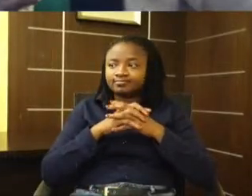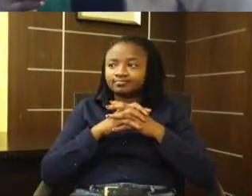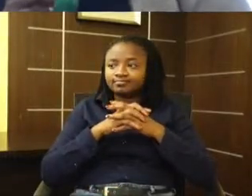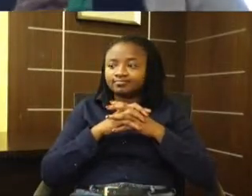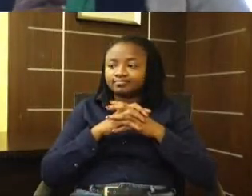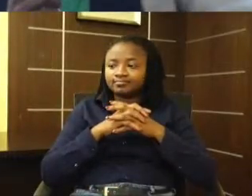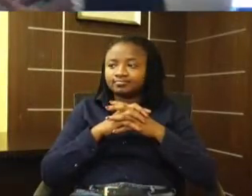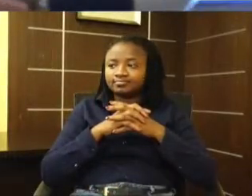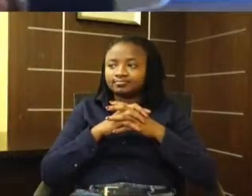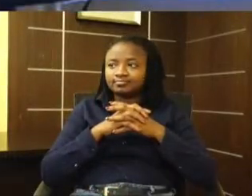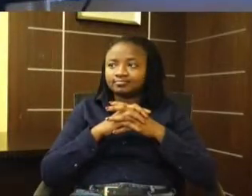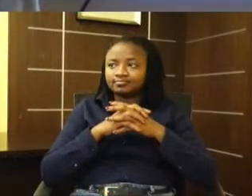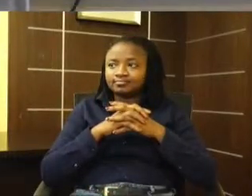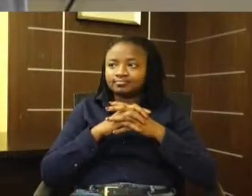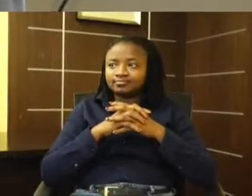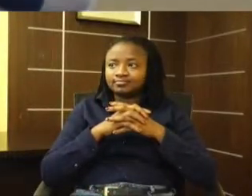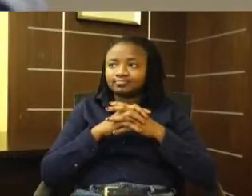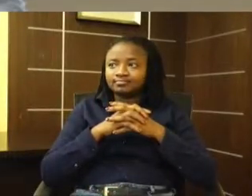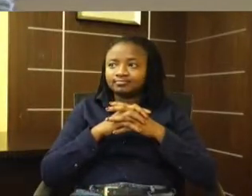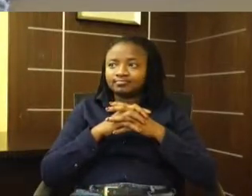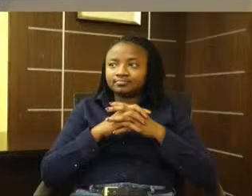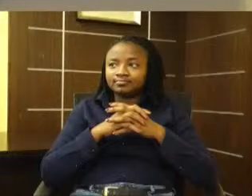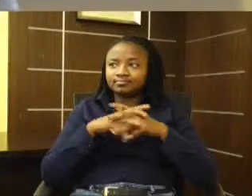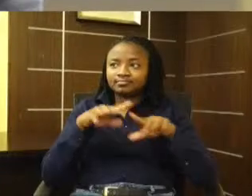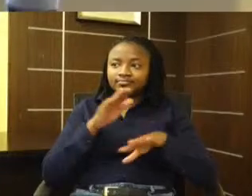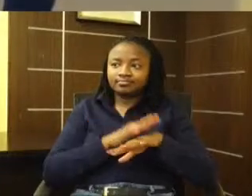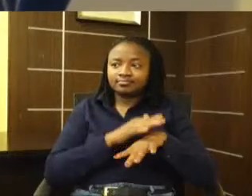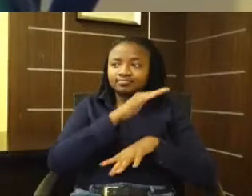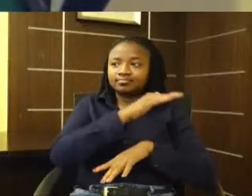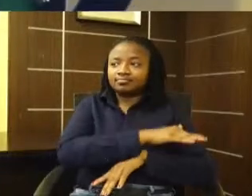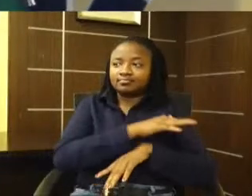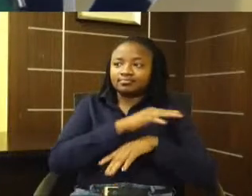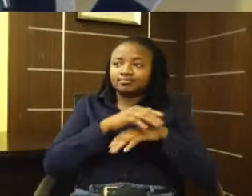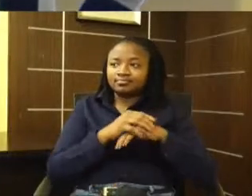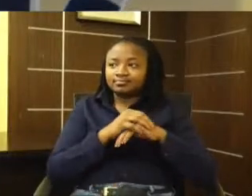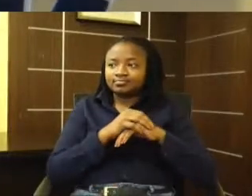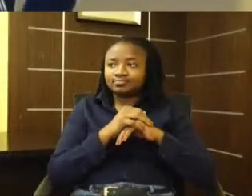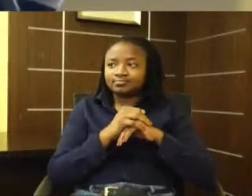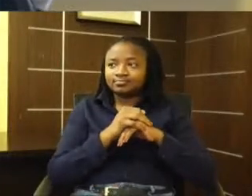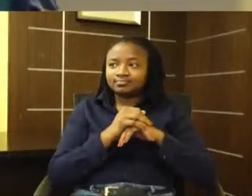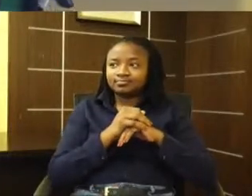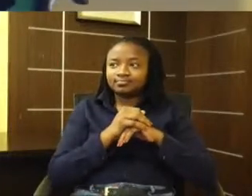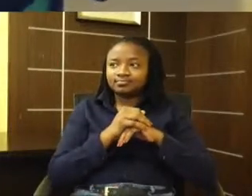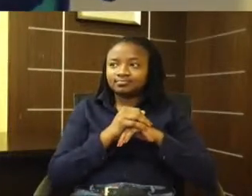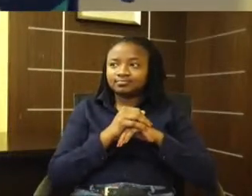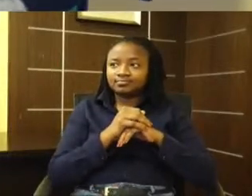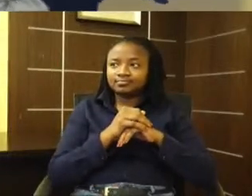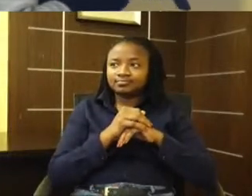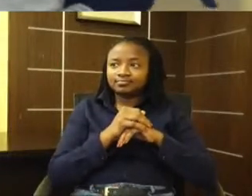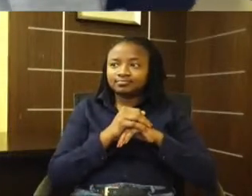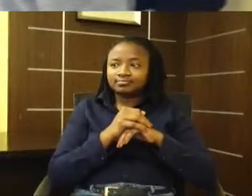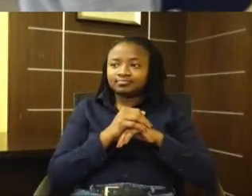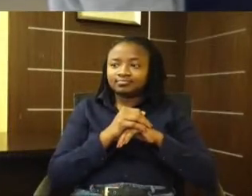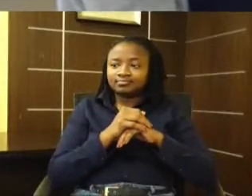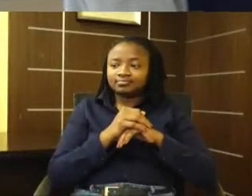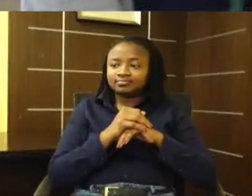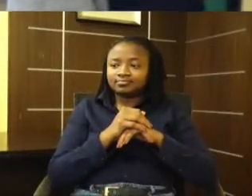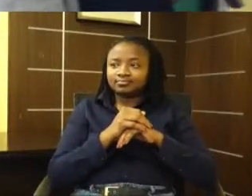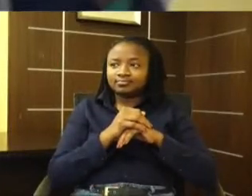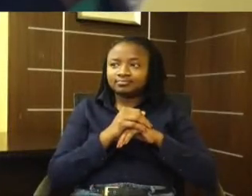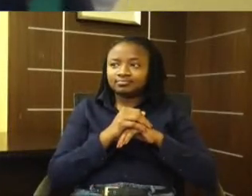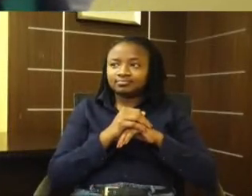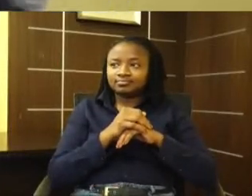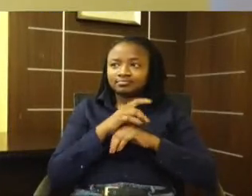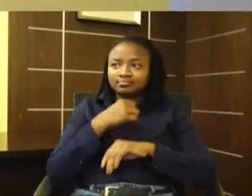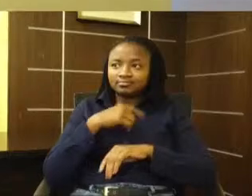How are you? It's evening. It's a pleasure to me. It's my first time coming for